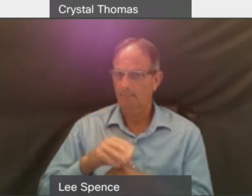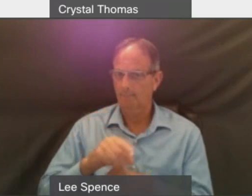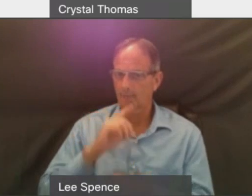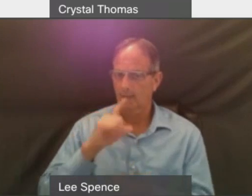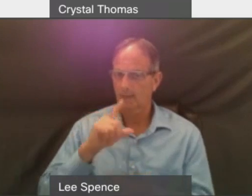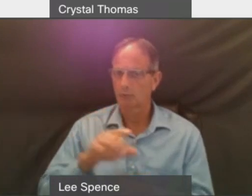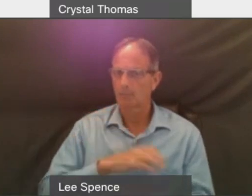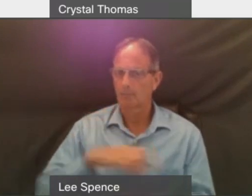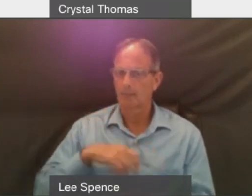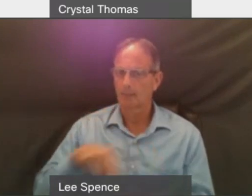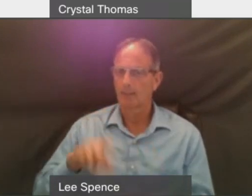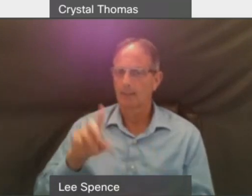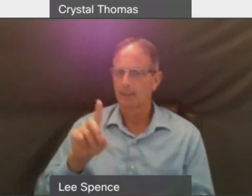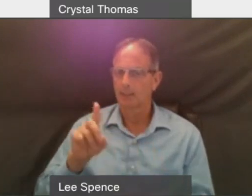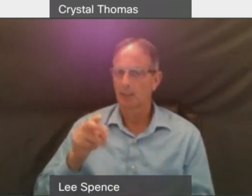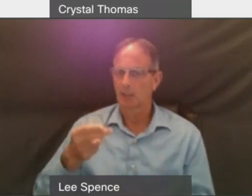DHCF.